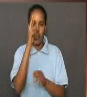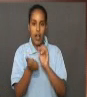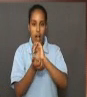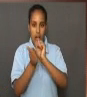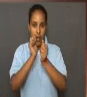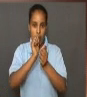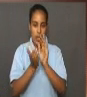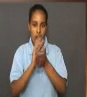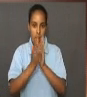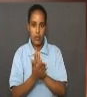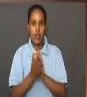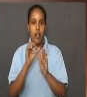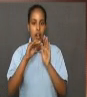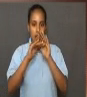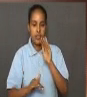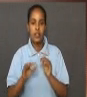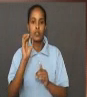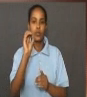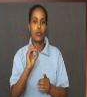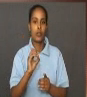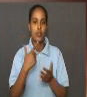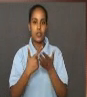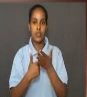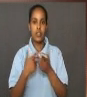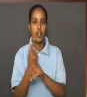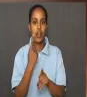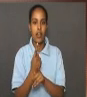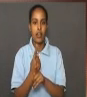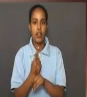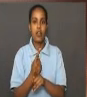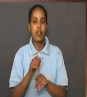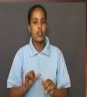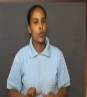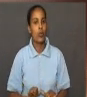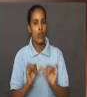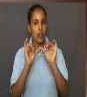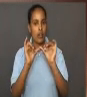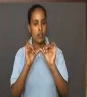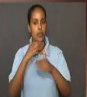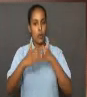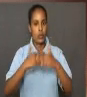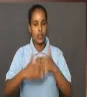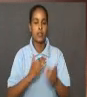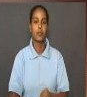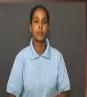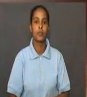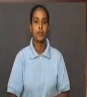becomes less than 0. This creates a spontaneous process.